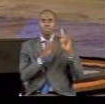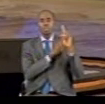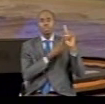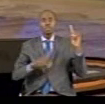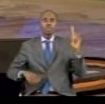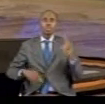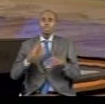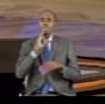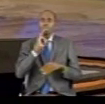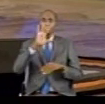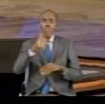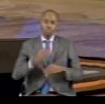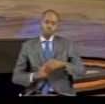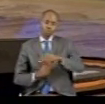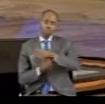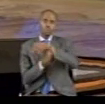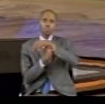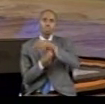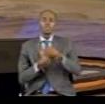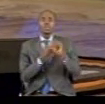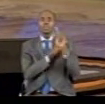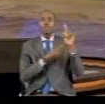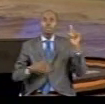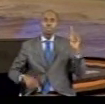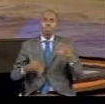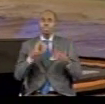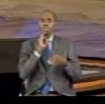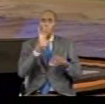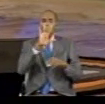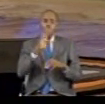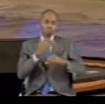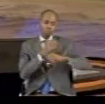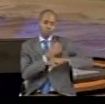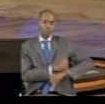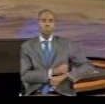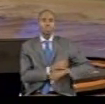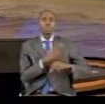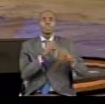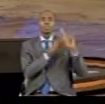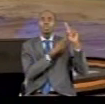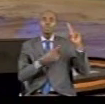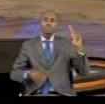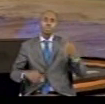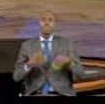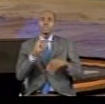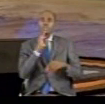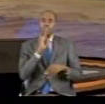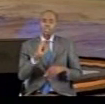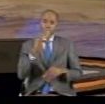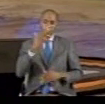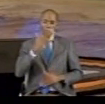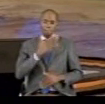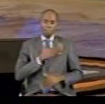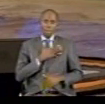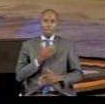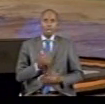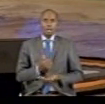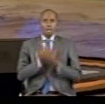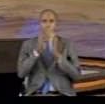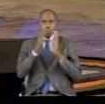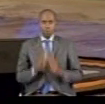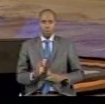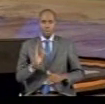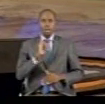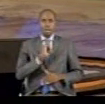is your support. The Lord is your protection. The Lord is my helper.